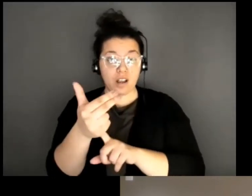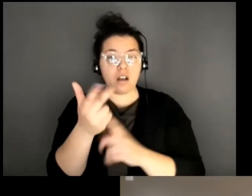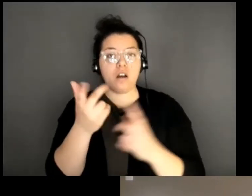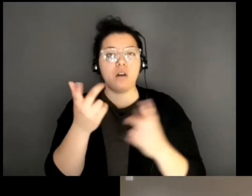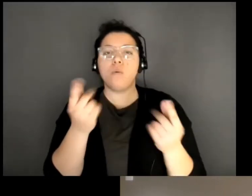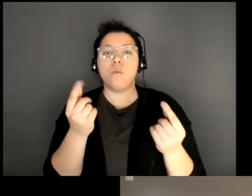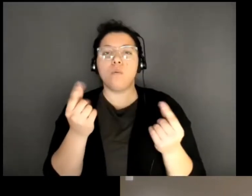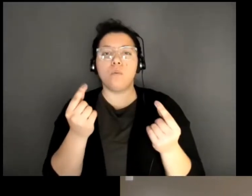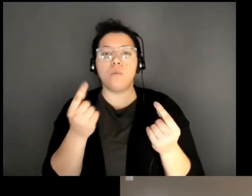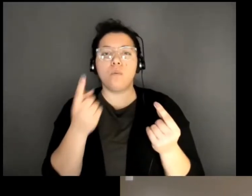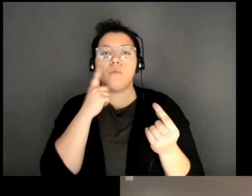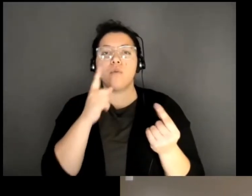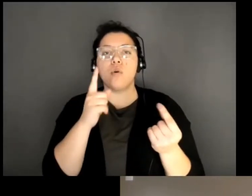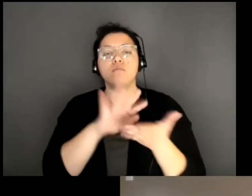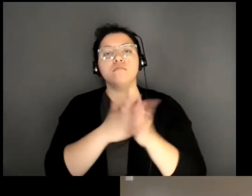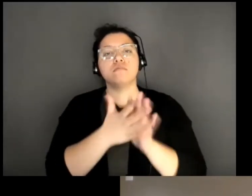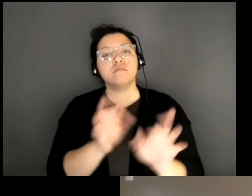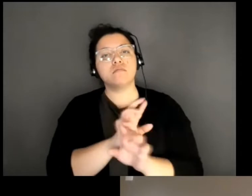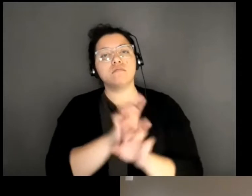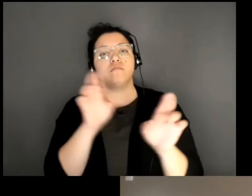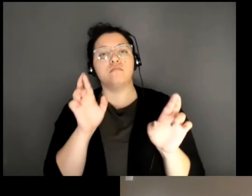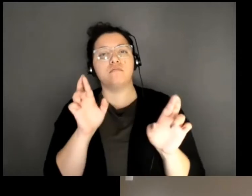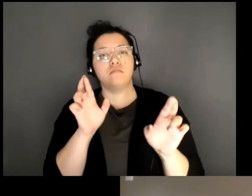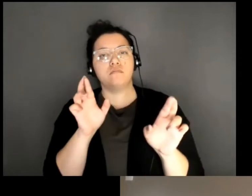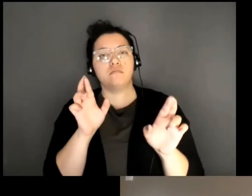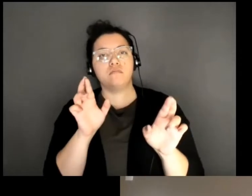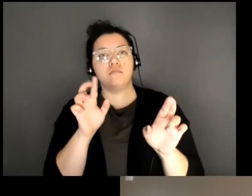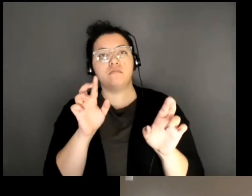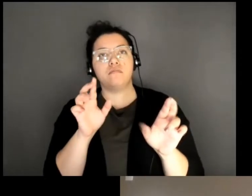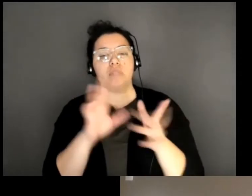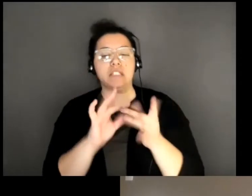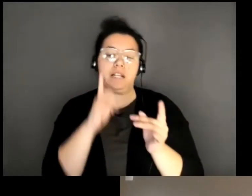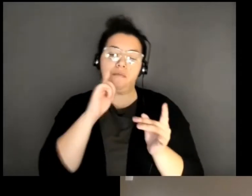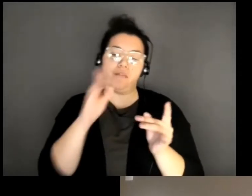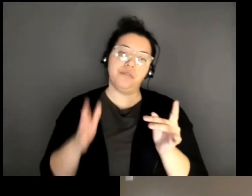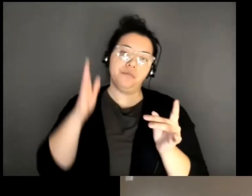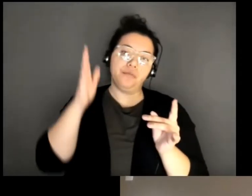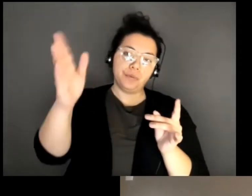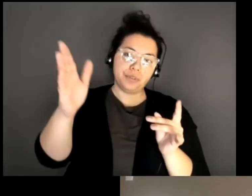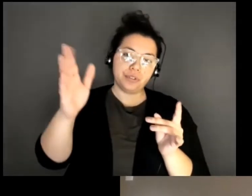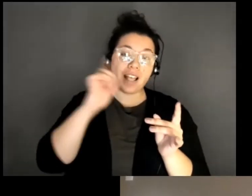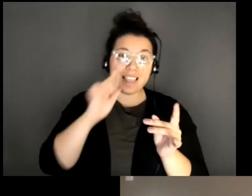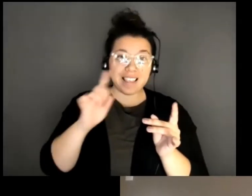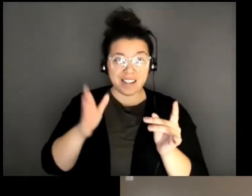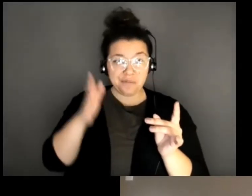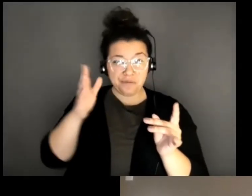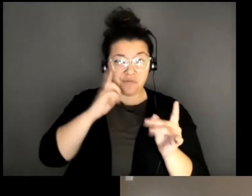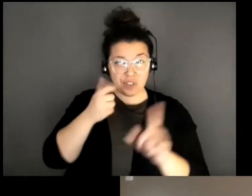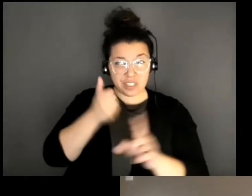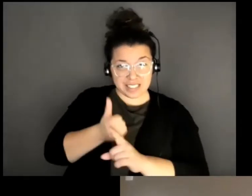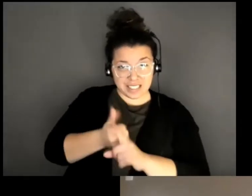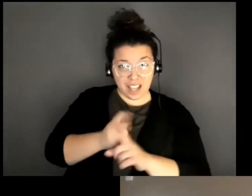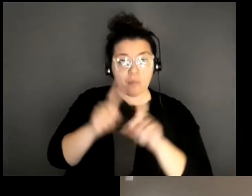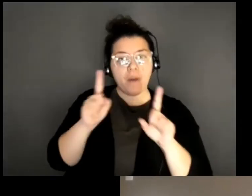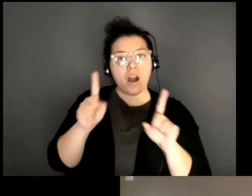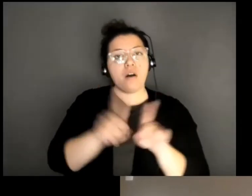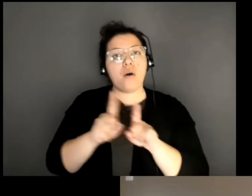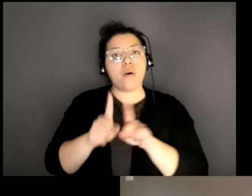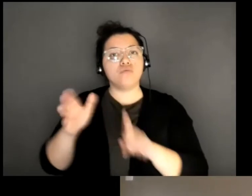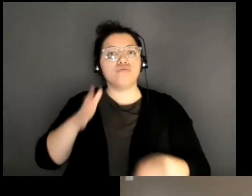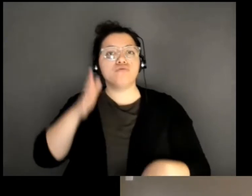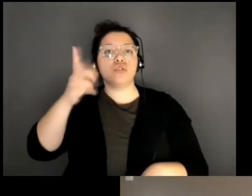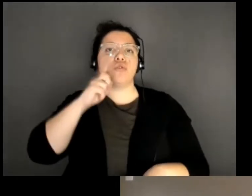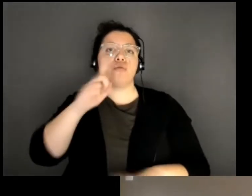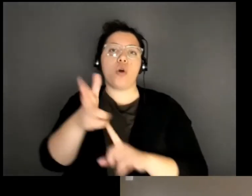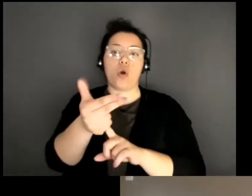to prepare for, well, it says the future, maybe the future for themselves, but also just the future of where the business is going?